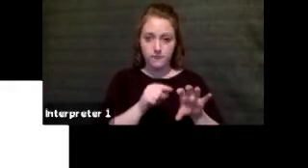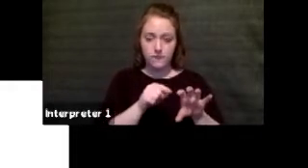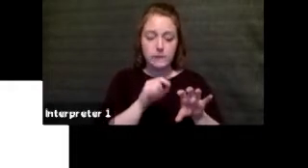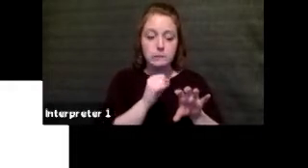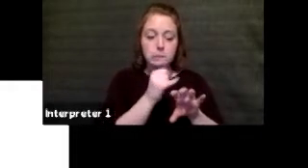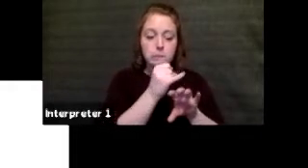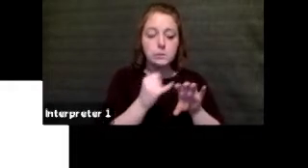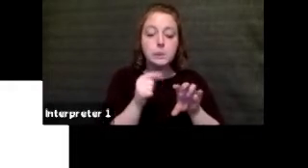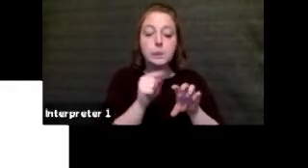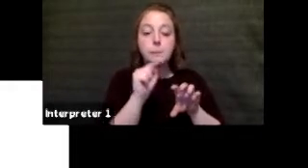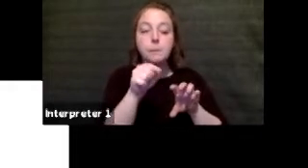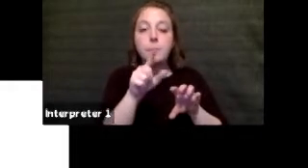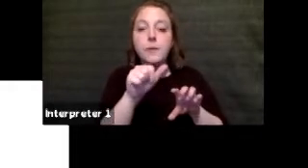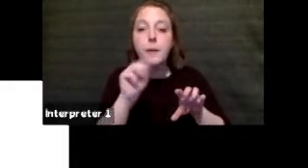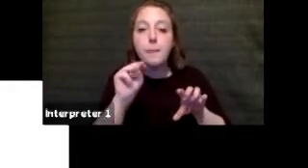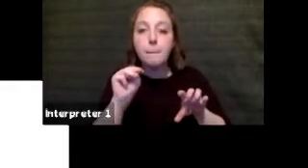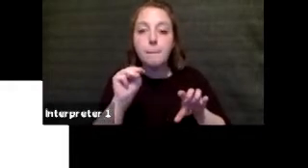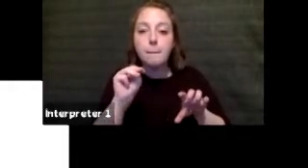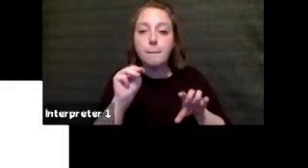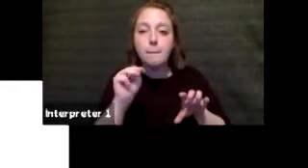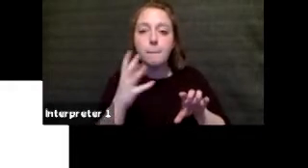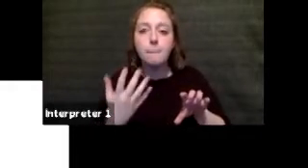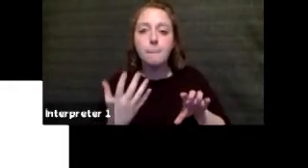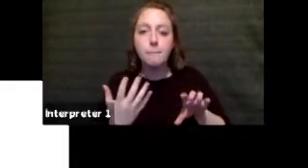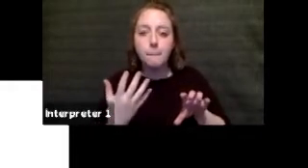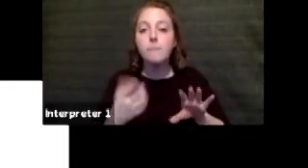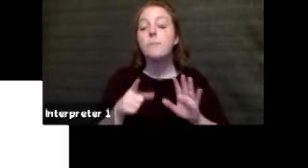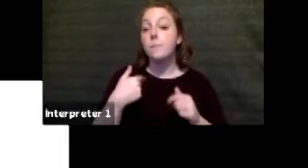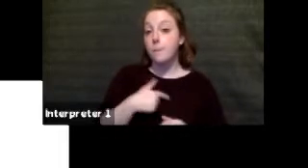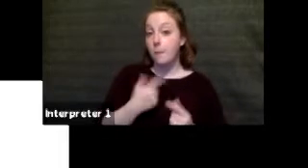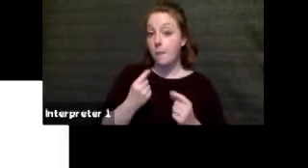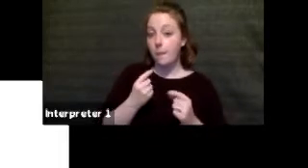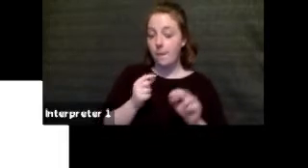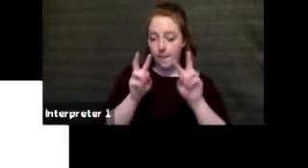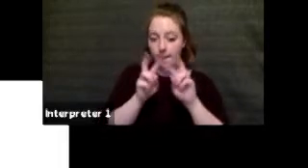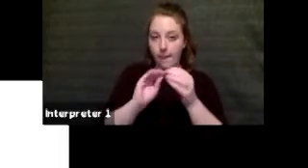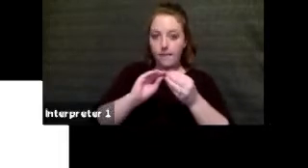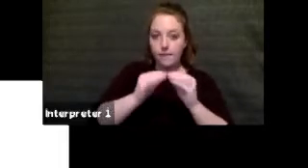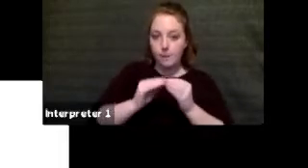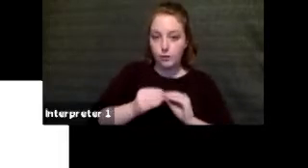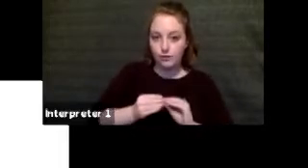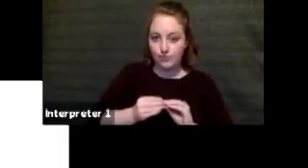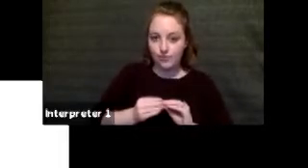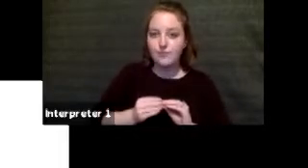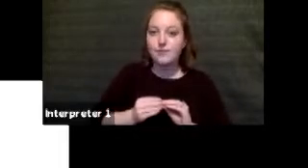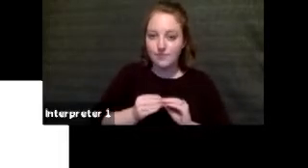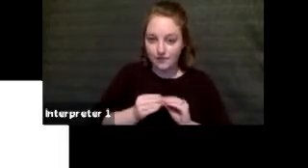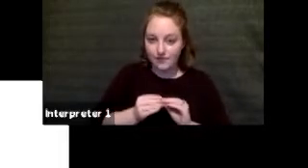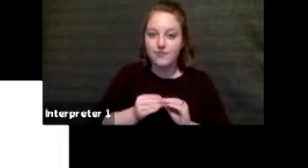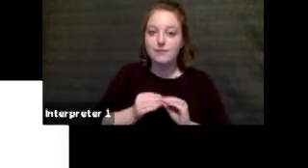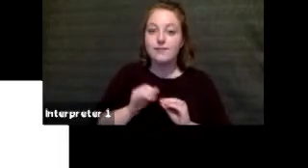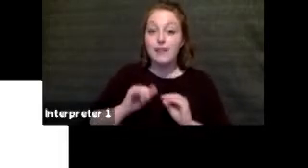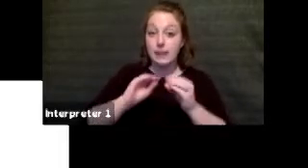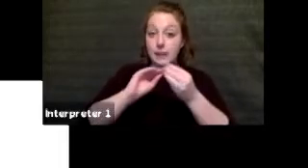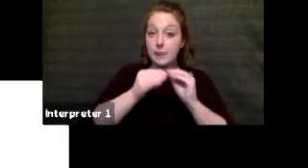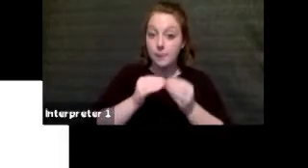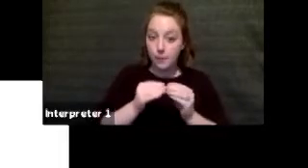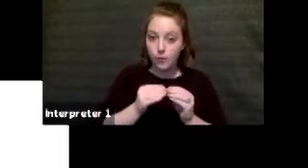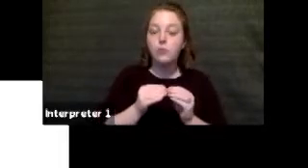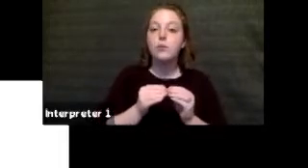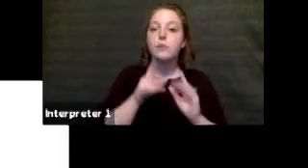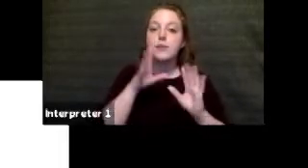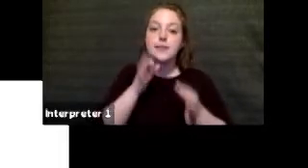looked at actual numbers relative to each other. That's where placed it on the graph for all intents and purposes is that